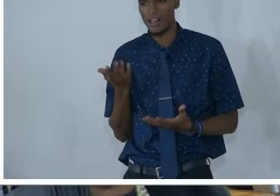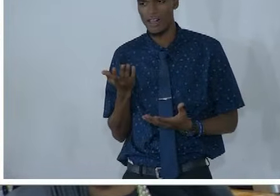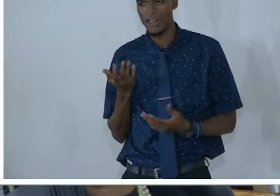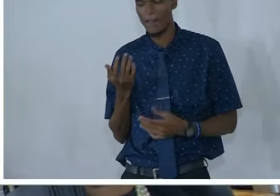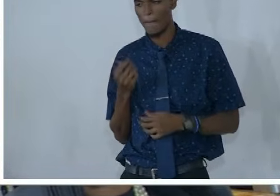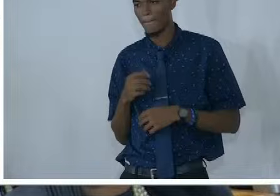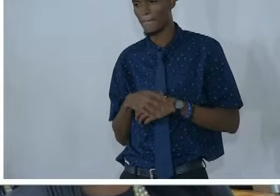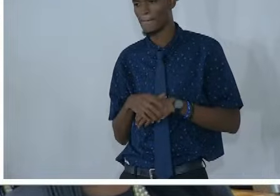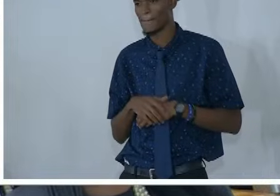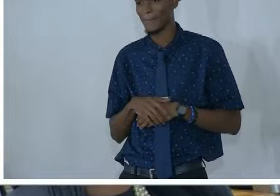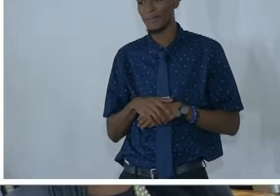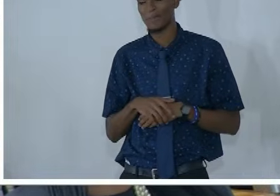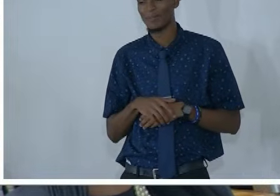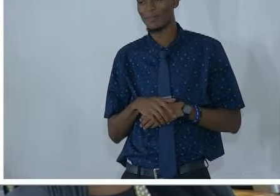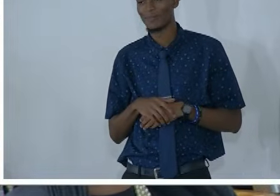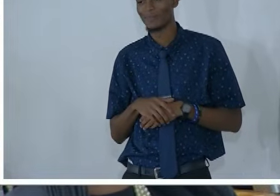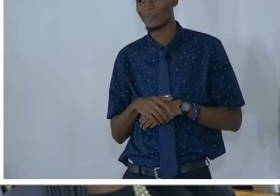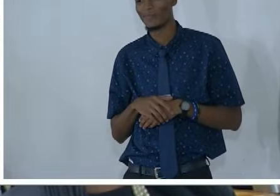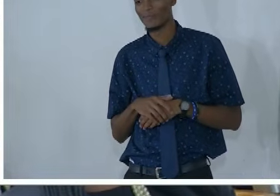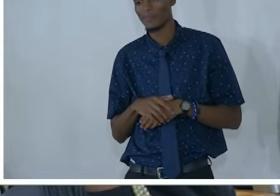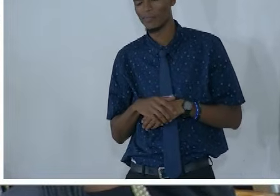reclamation. But